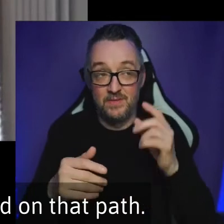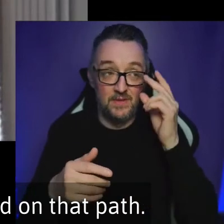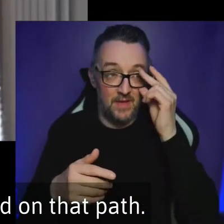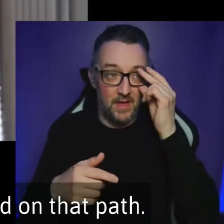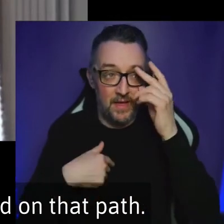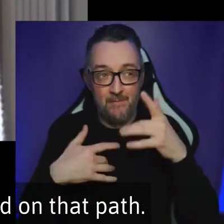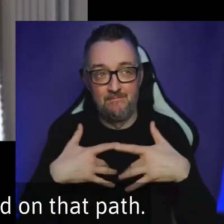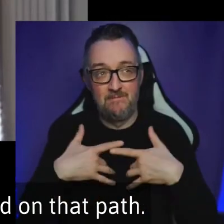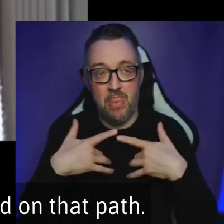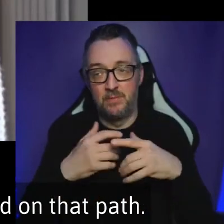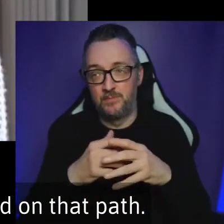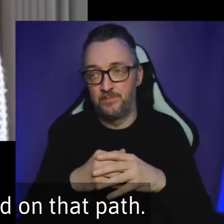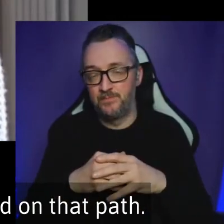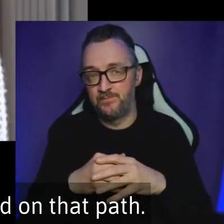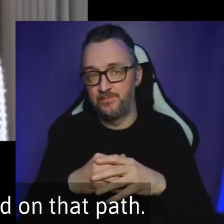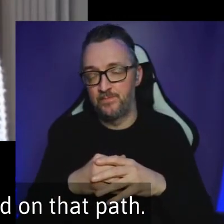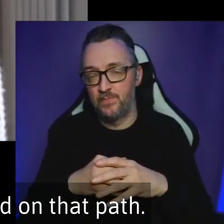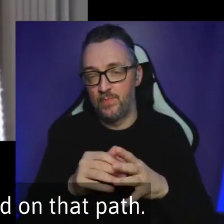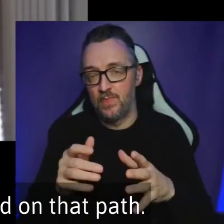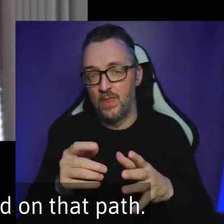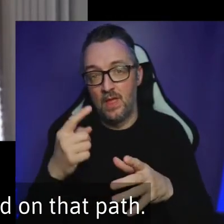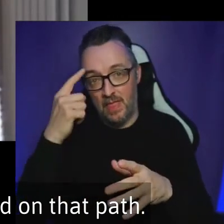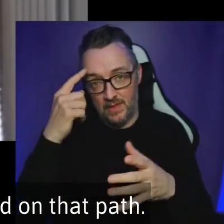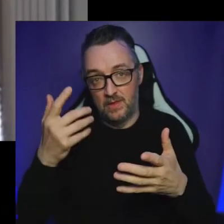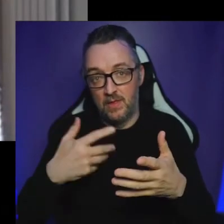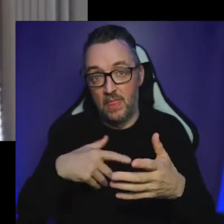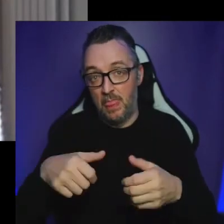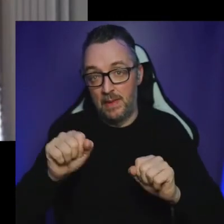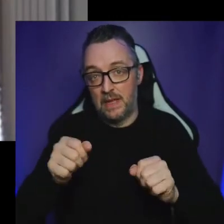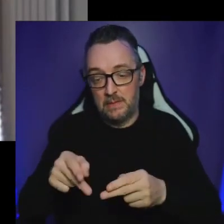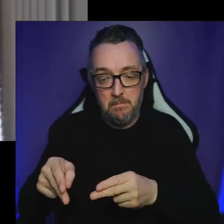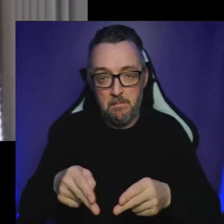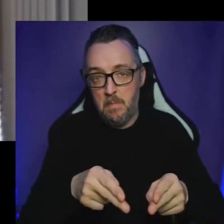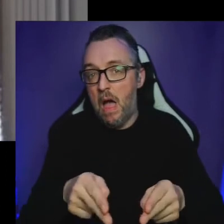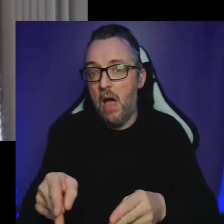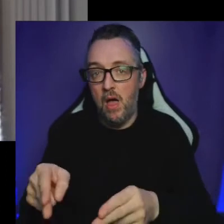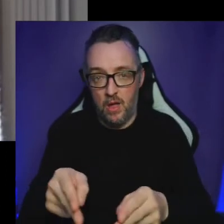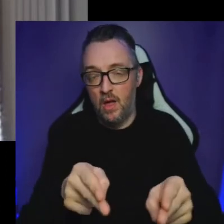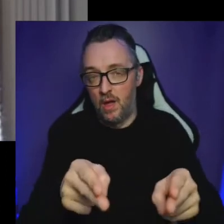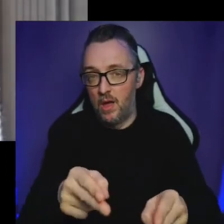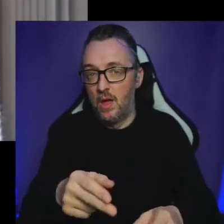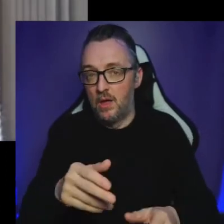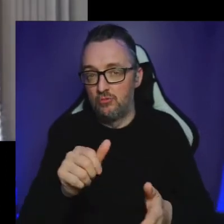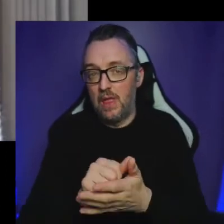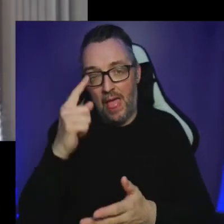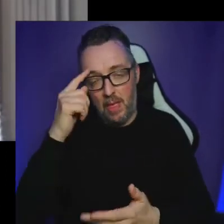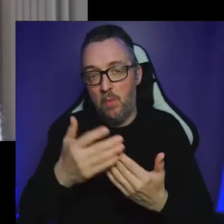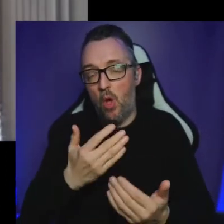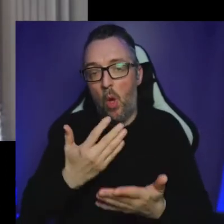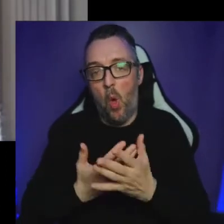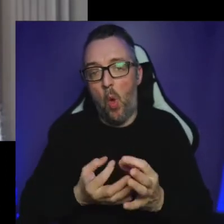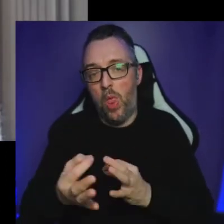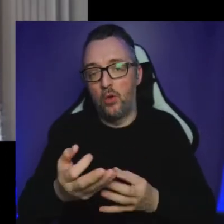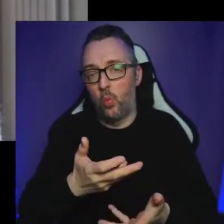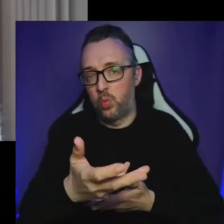suppose, so I think we're already started on that path. I think there's going to be more online consultation